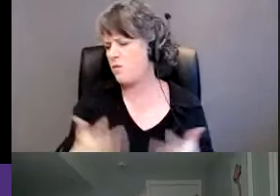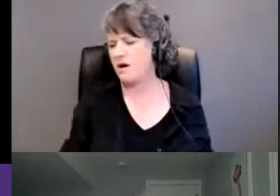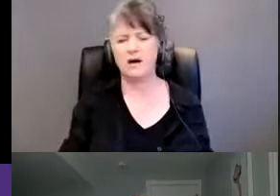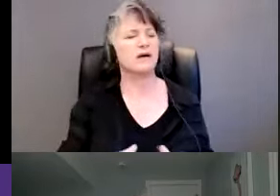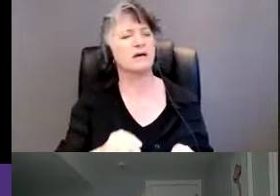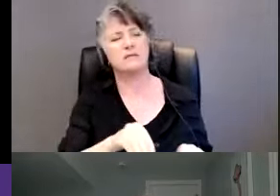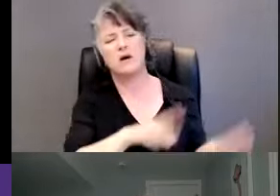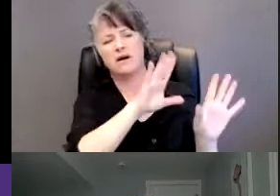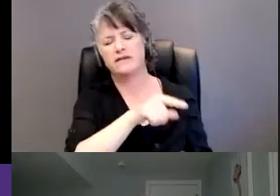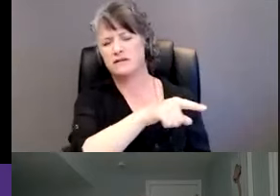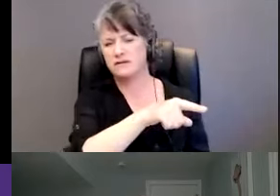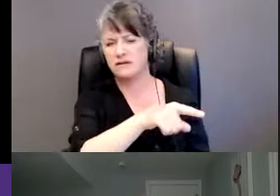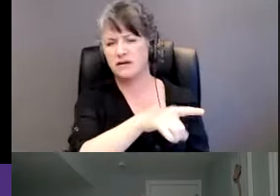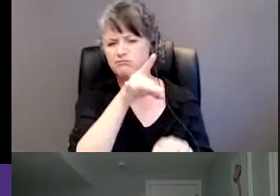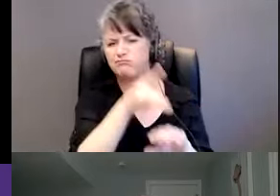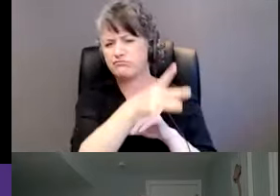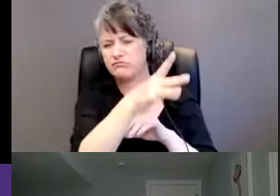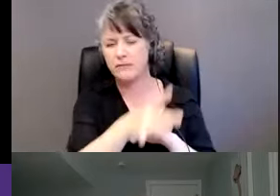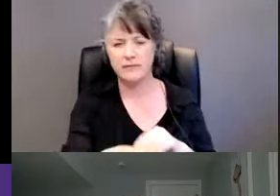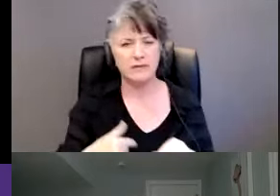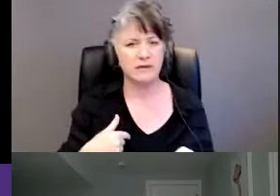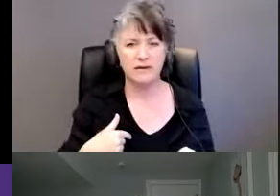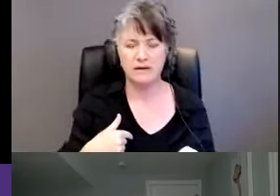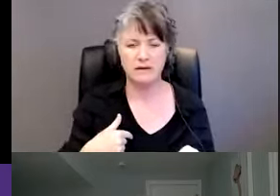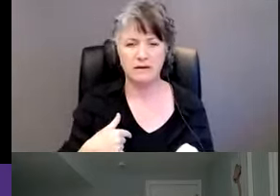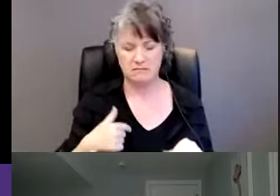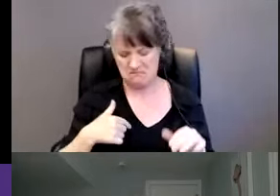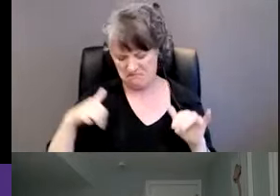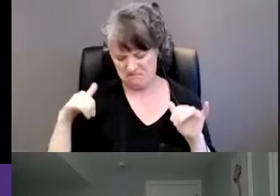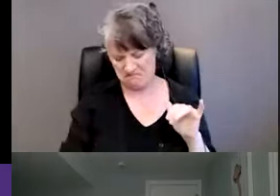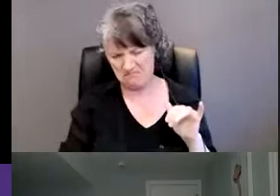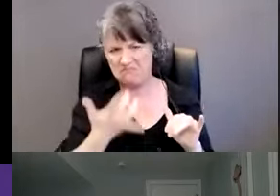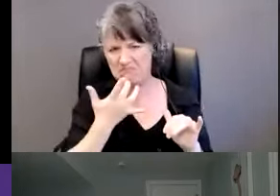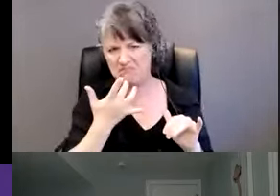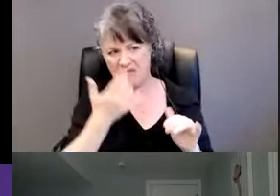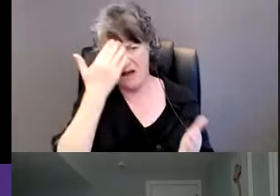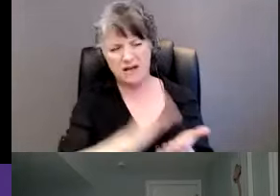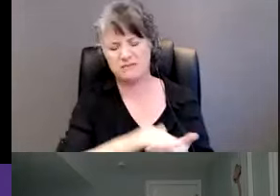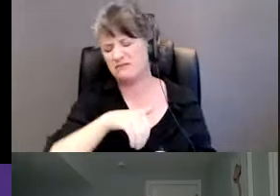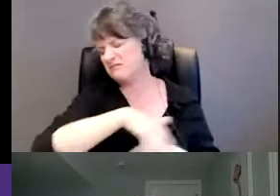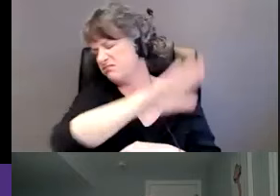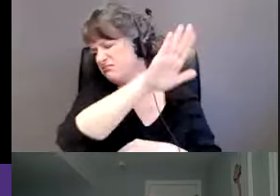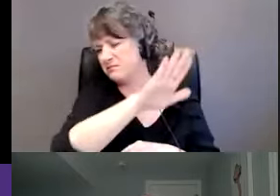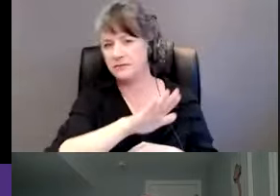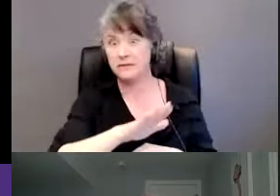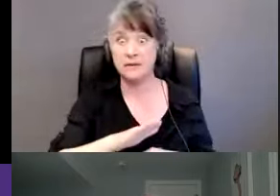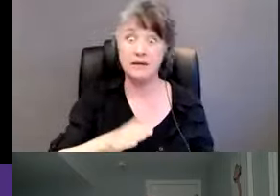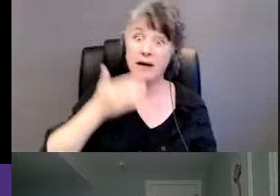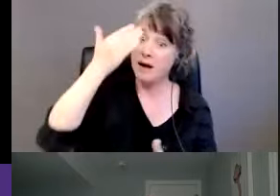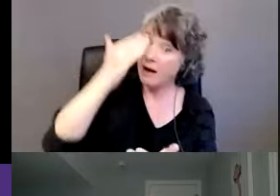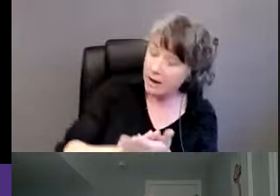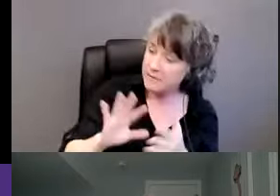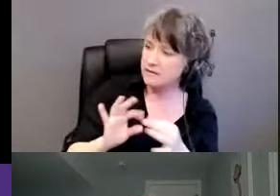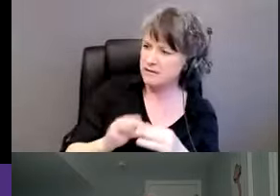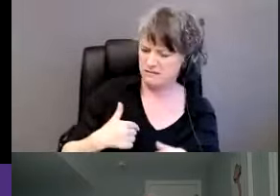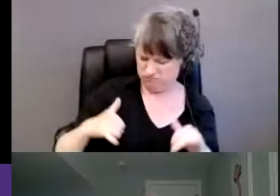him. She further stated that she did not want to leave the home. Mr. Smith also expressed that he will not leave his